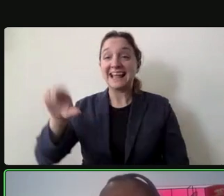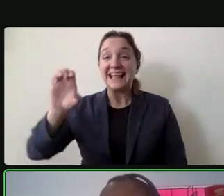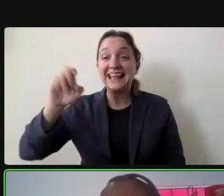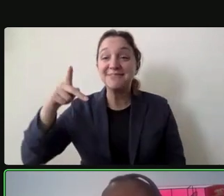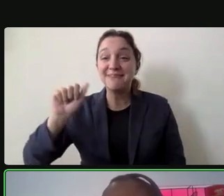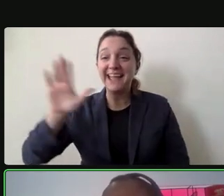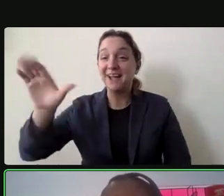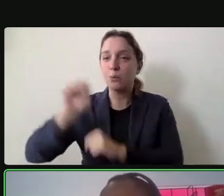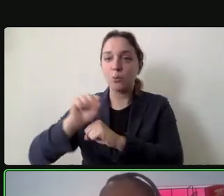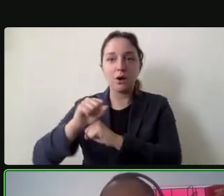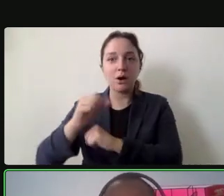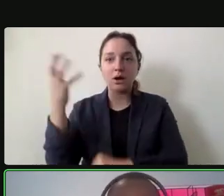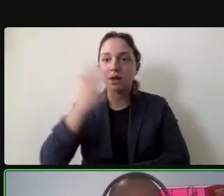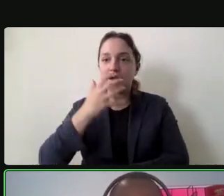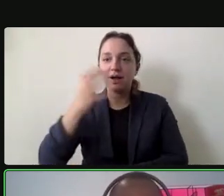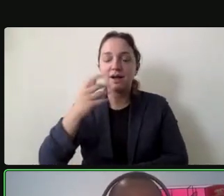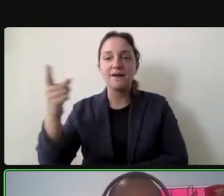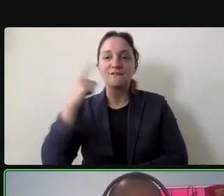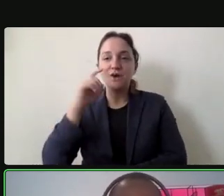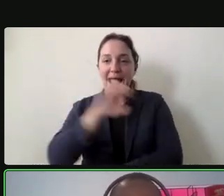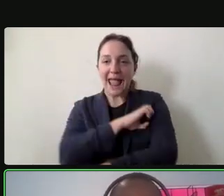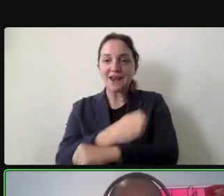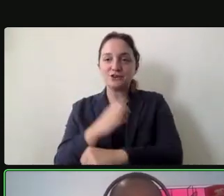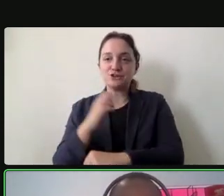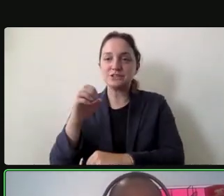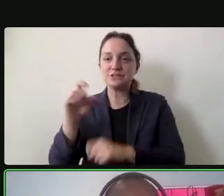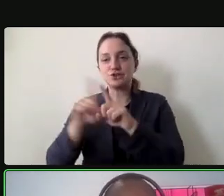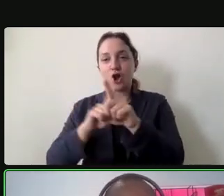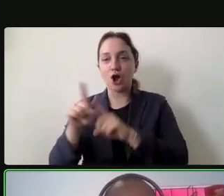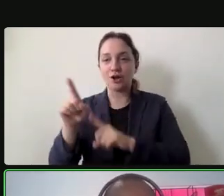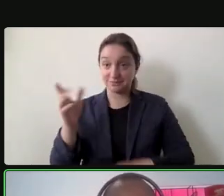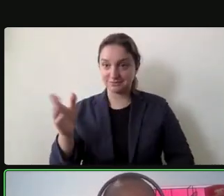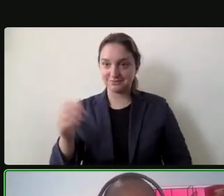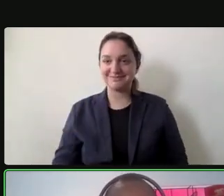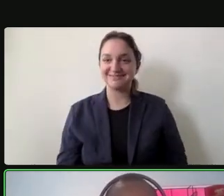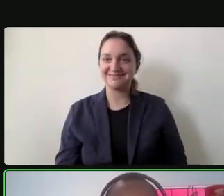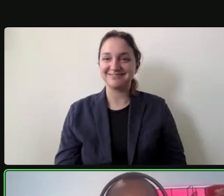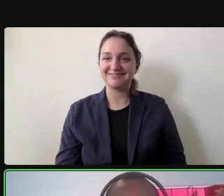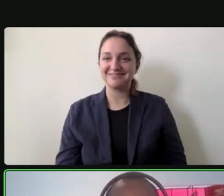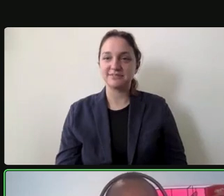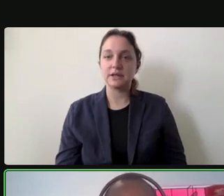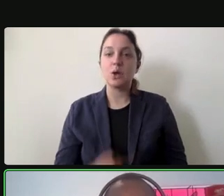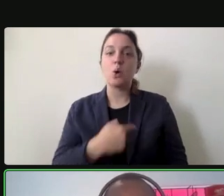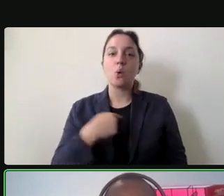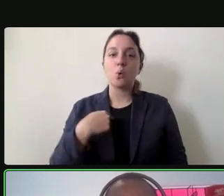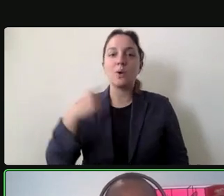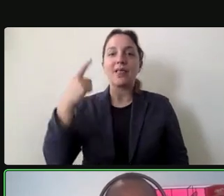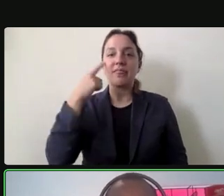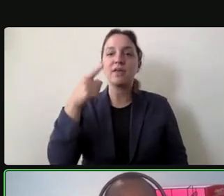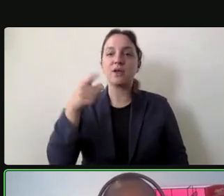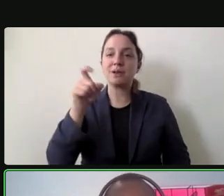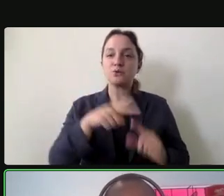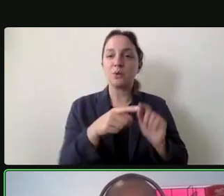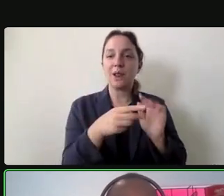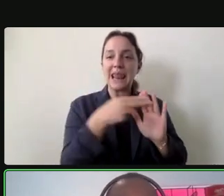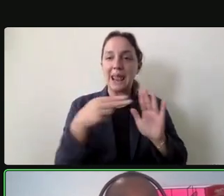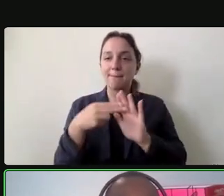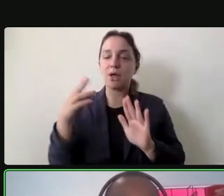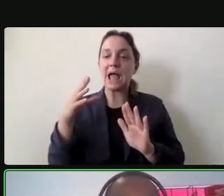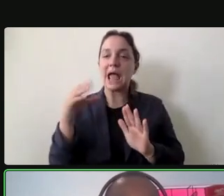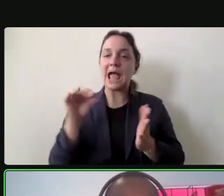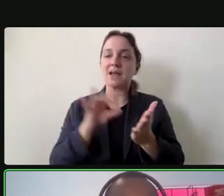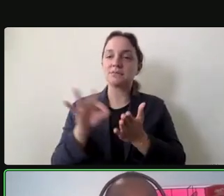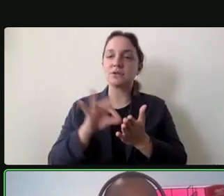job of doing at Energy Star. We think you got to label and score all of the